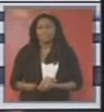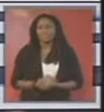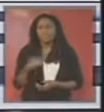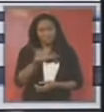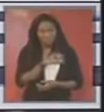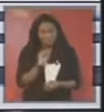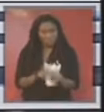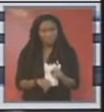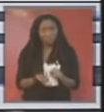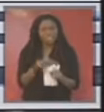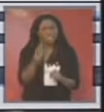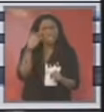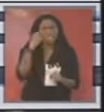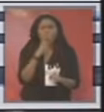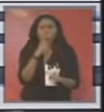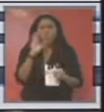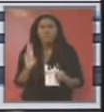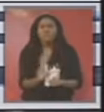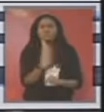National